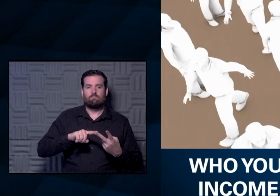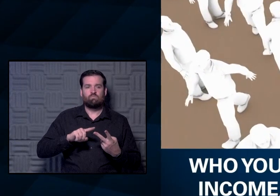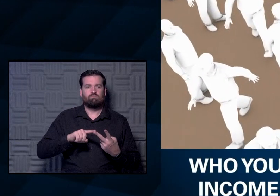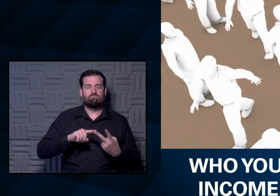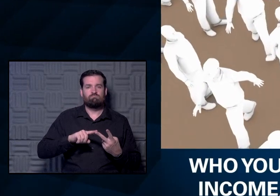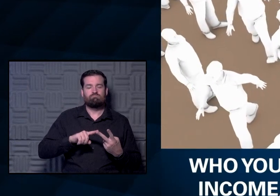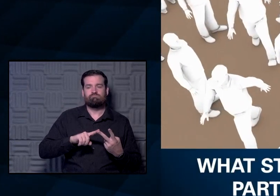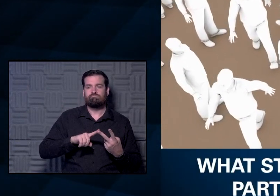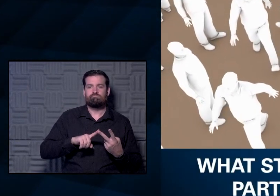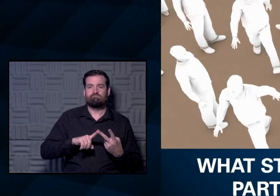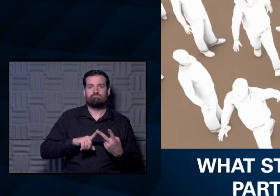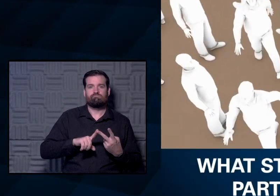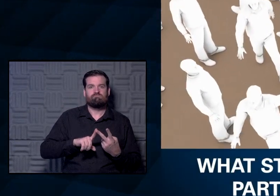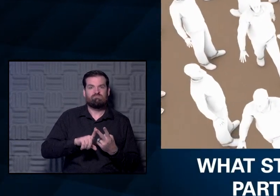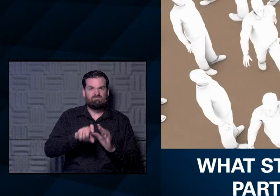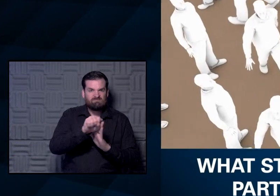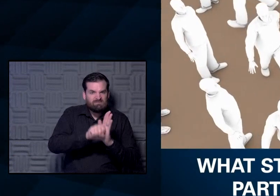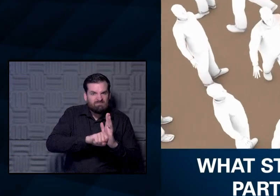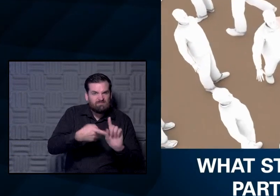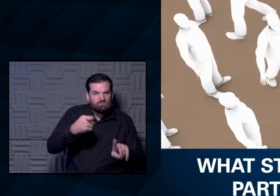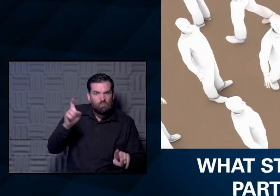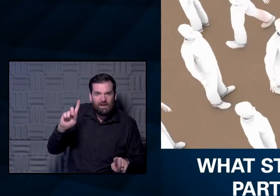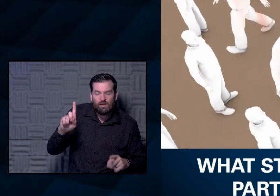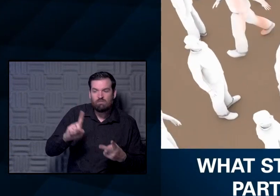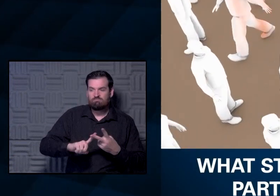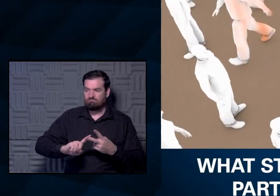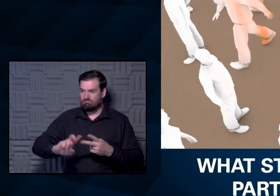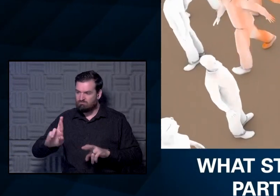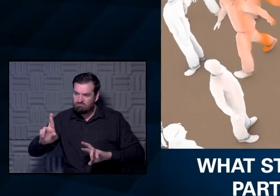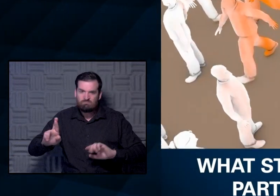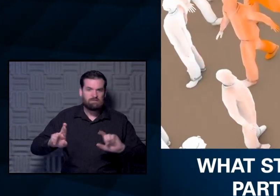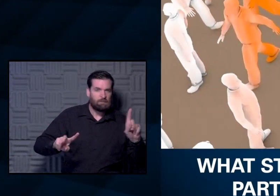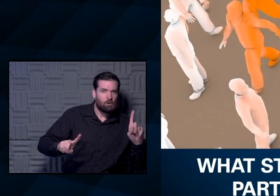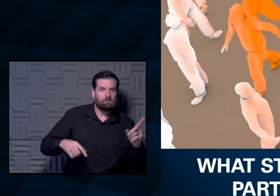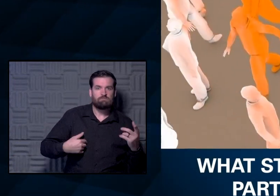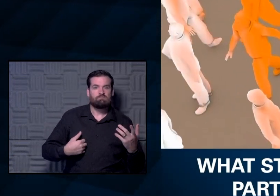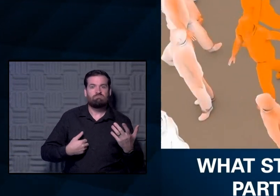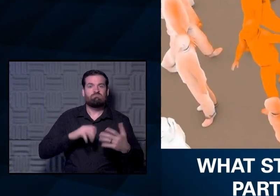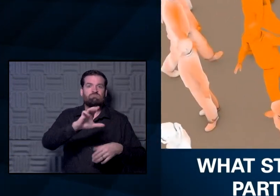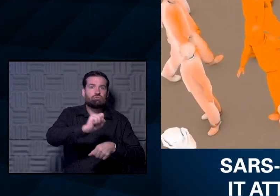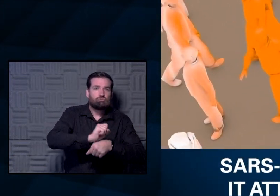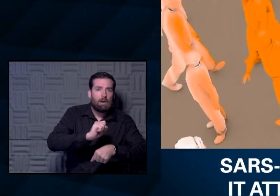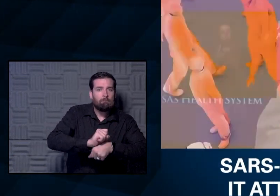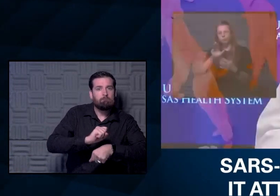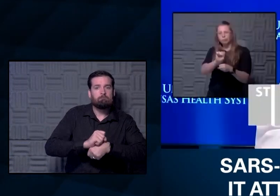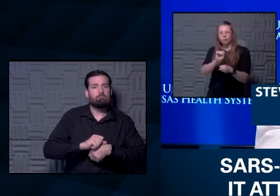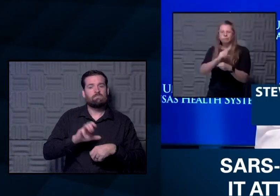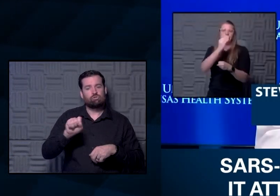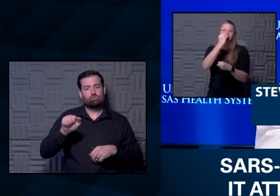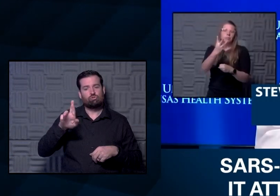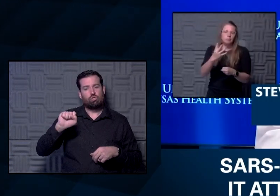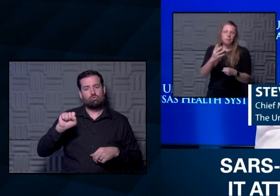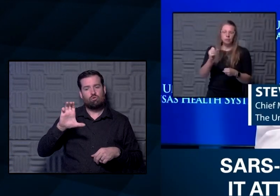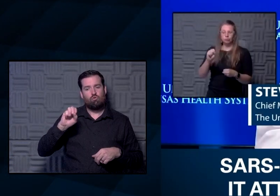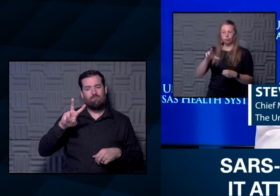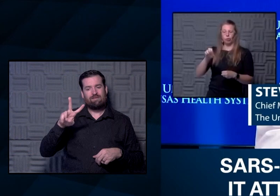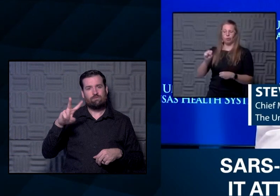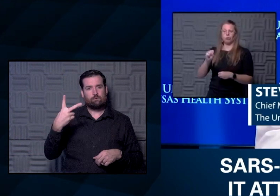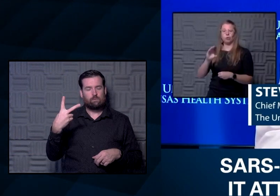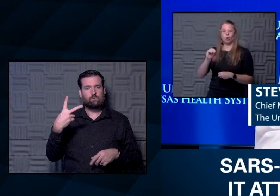about what state you're from, what political party you're in, the job you have. SARS-CoV-2